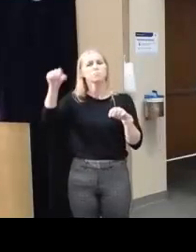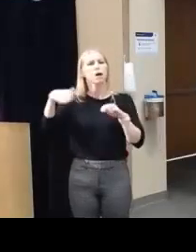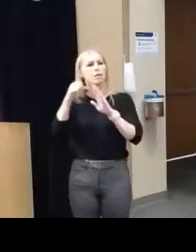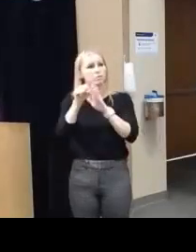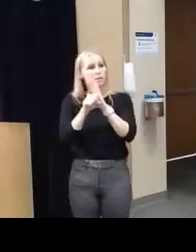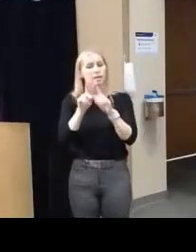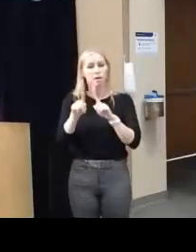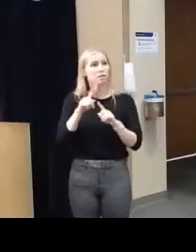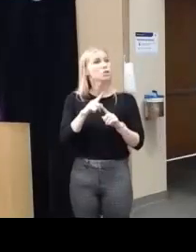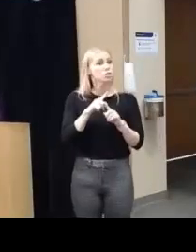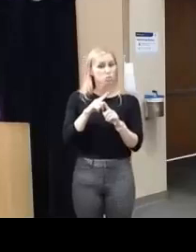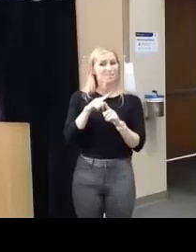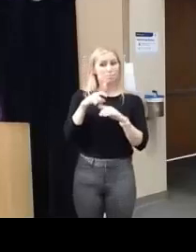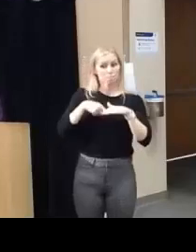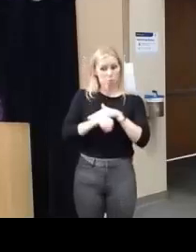New York City.